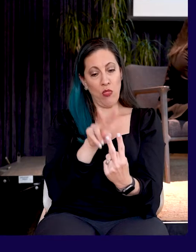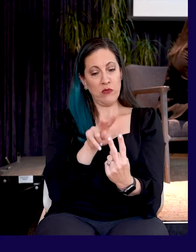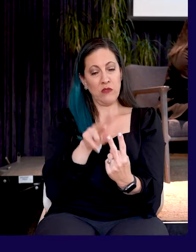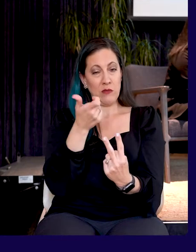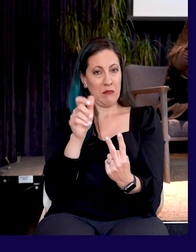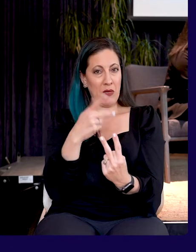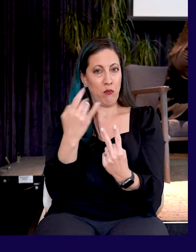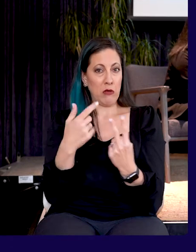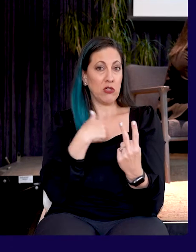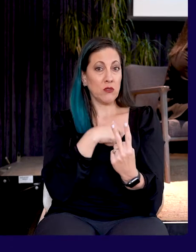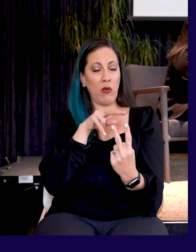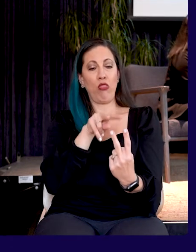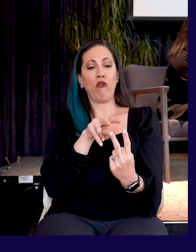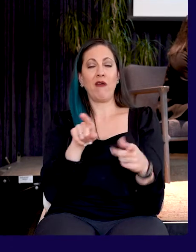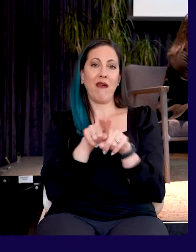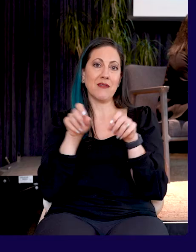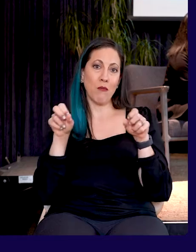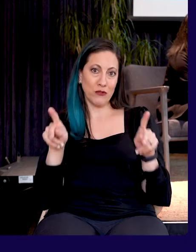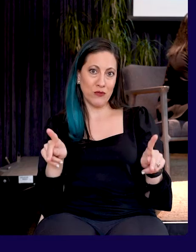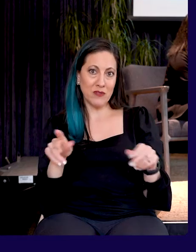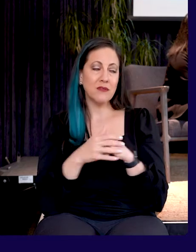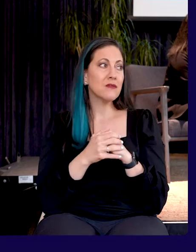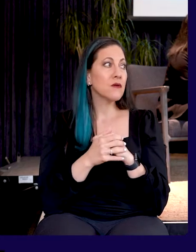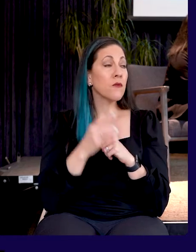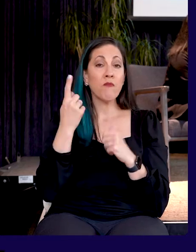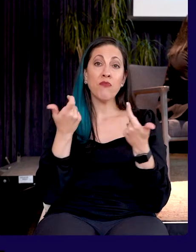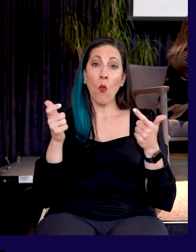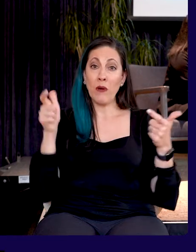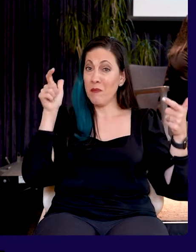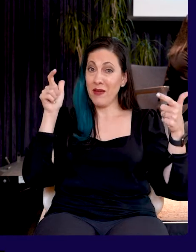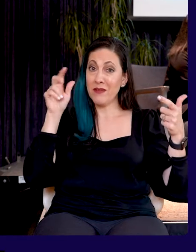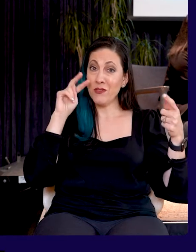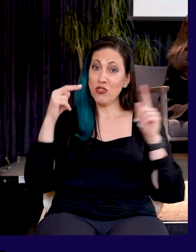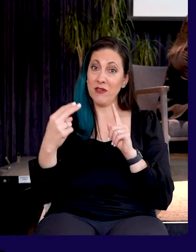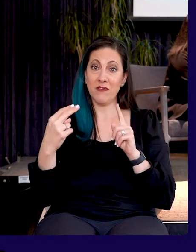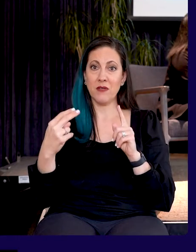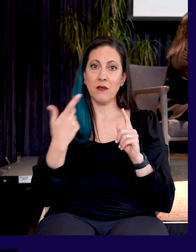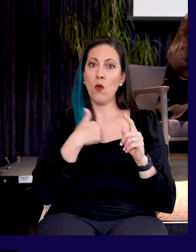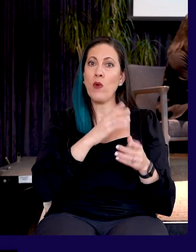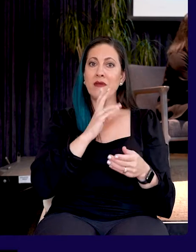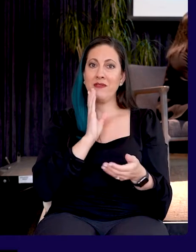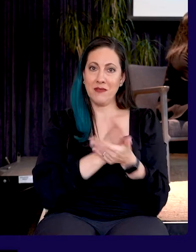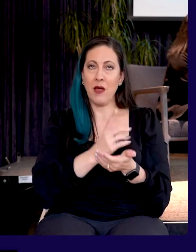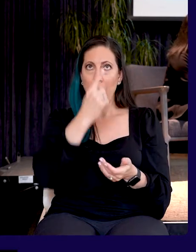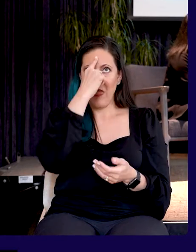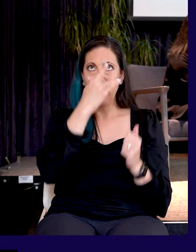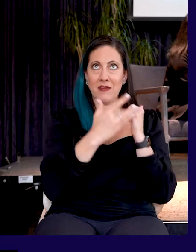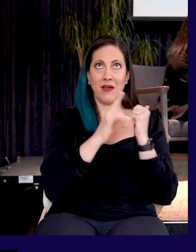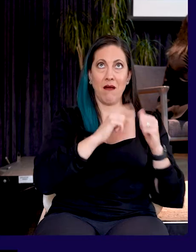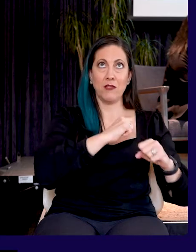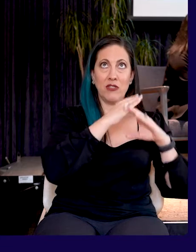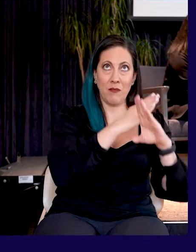big things that I think we look at as opportunities. One of the big shifts is we stop looking at technology as a barrier, and we're trying to look at it as